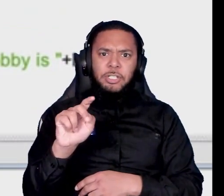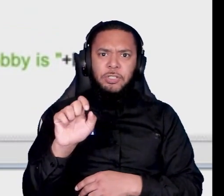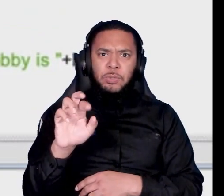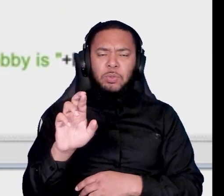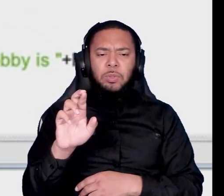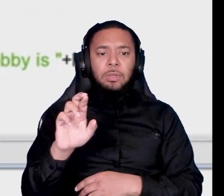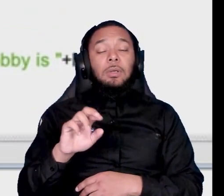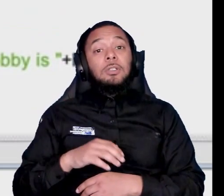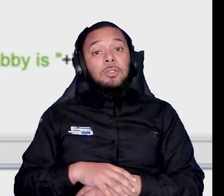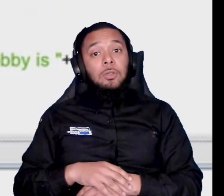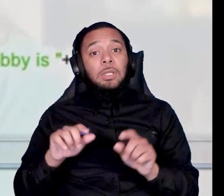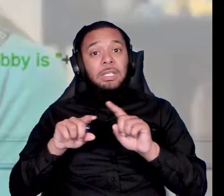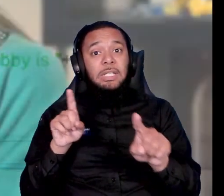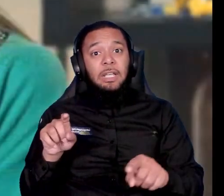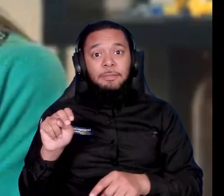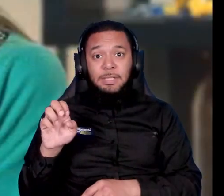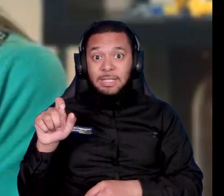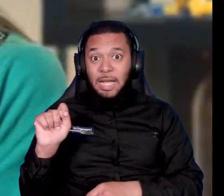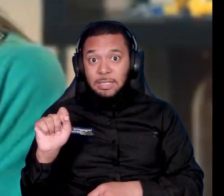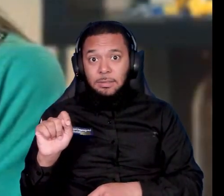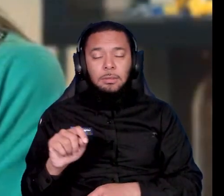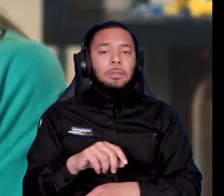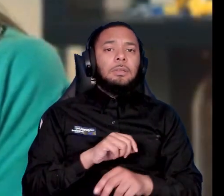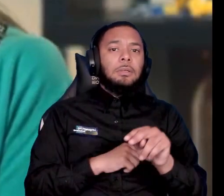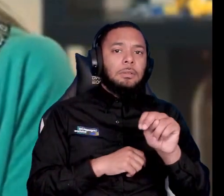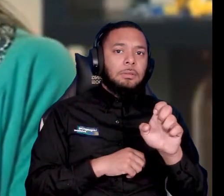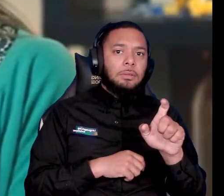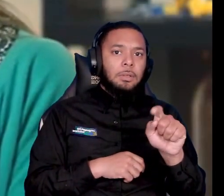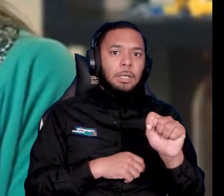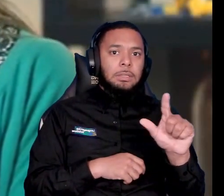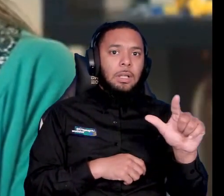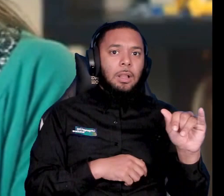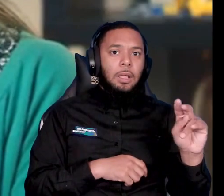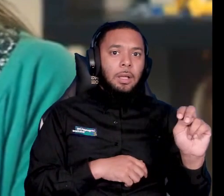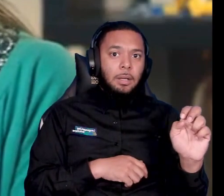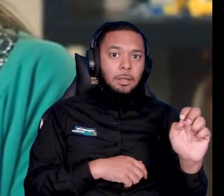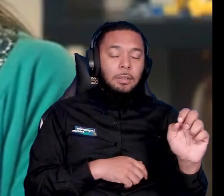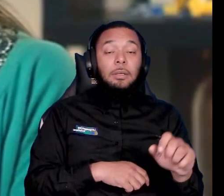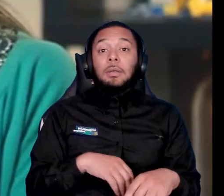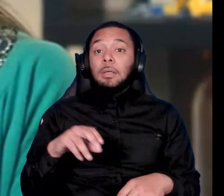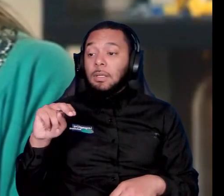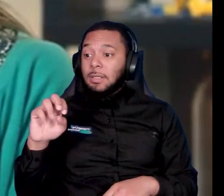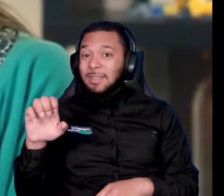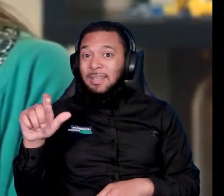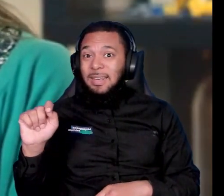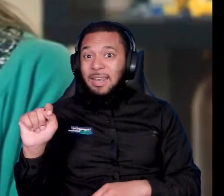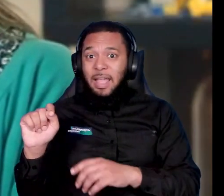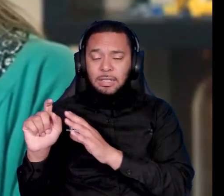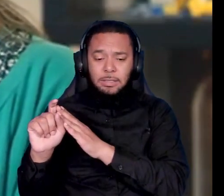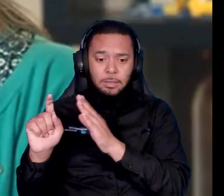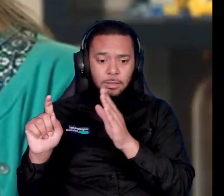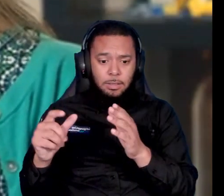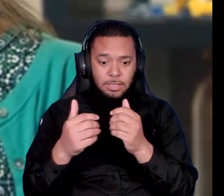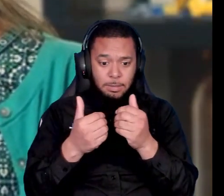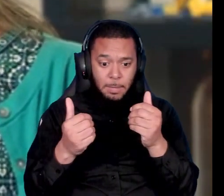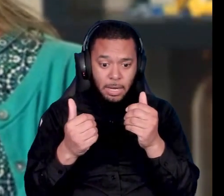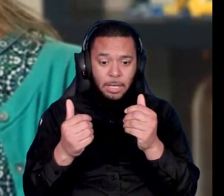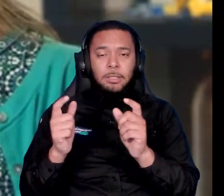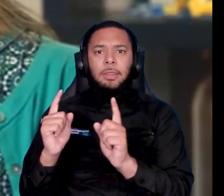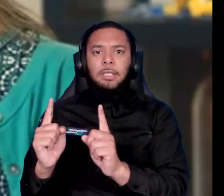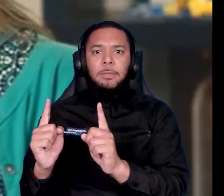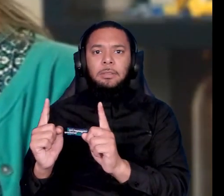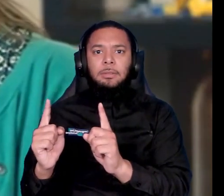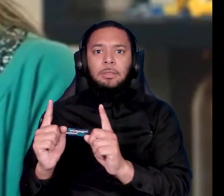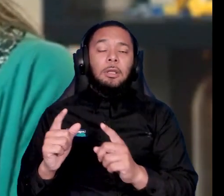next and next line is that next will only read up to a space, where next line reads